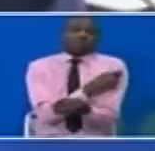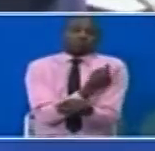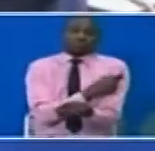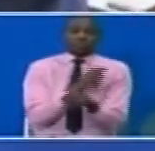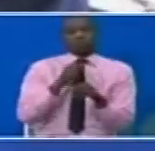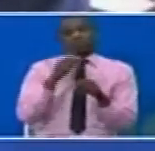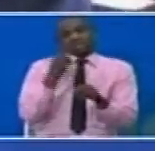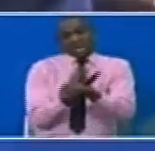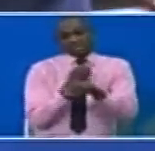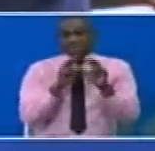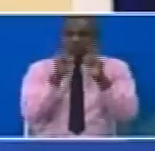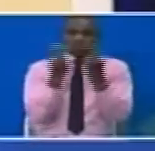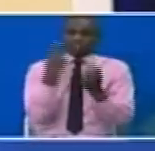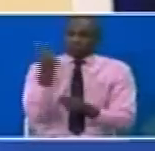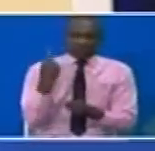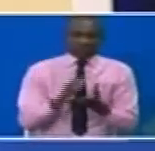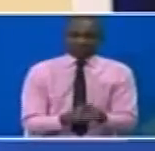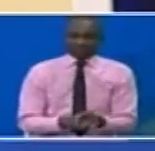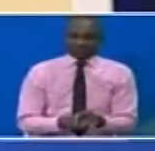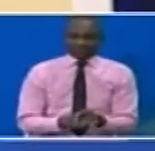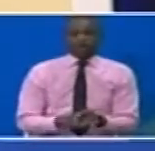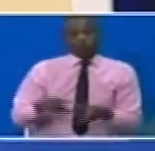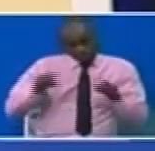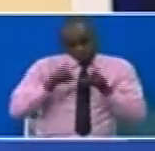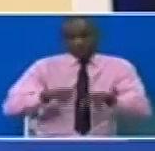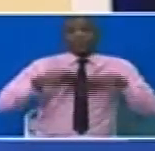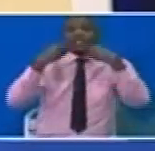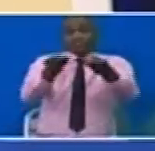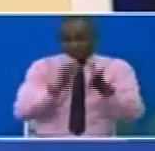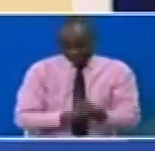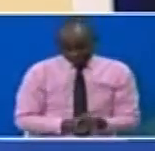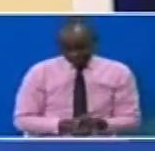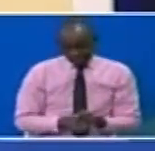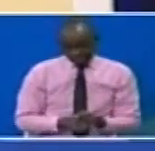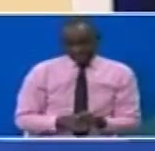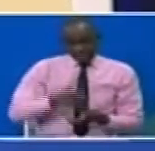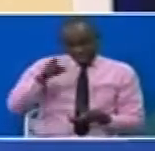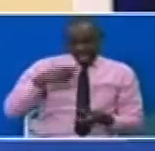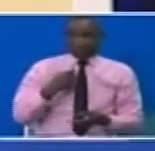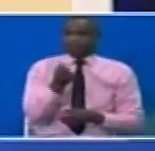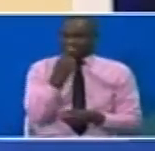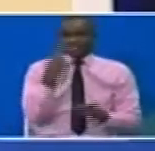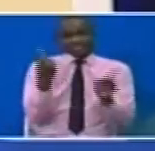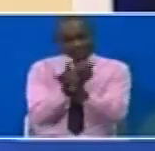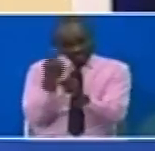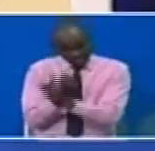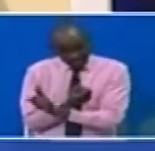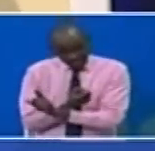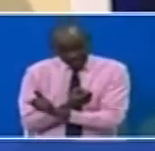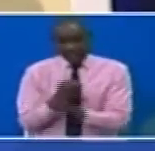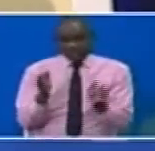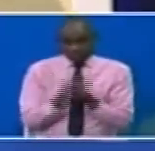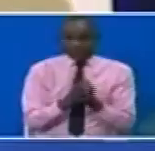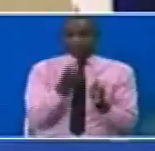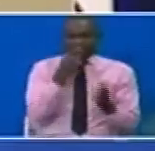Cancer Unit for treatment. We are also donating essential medicines and